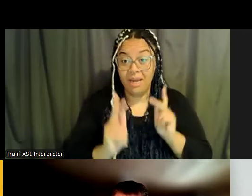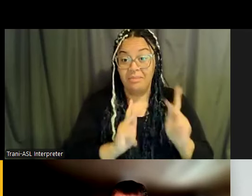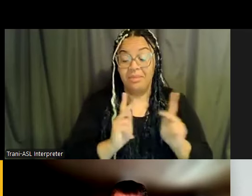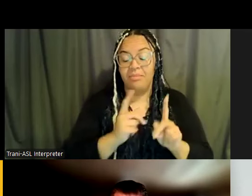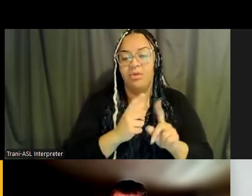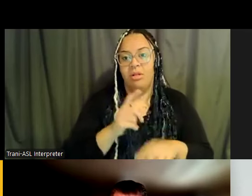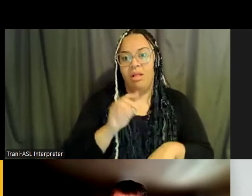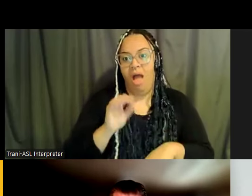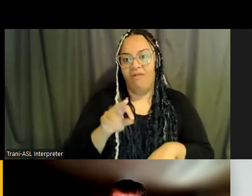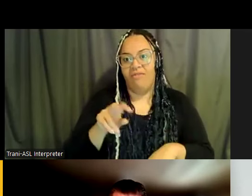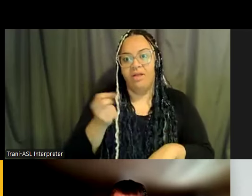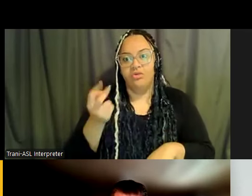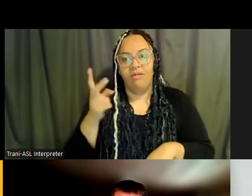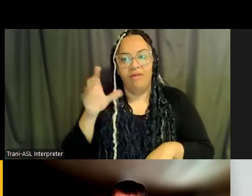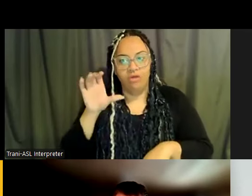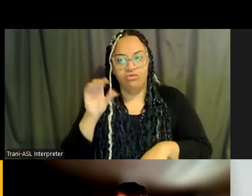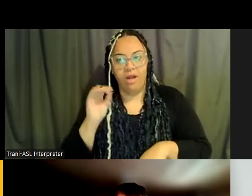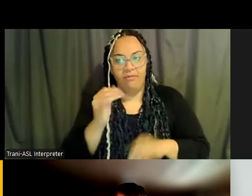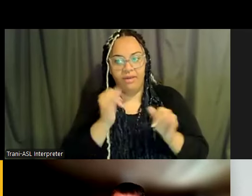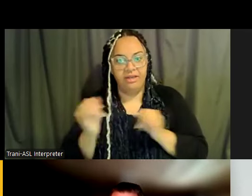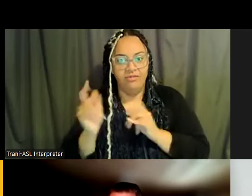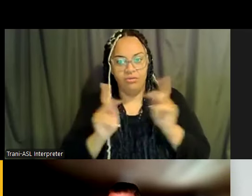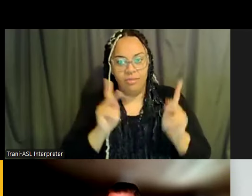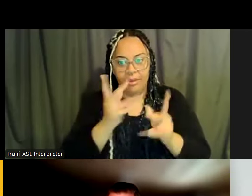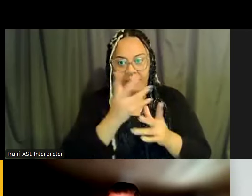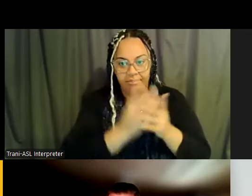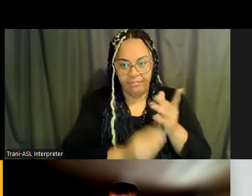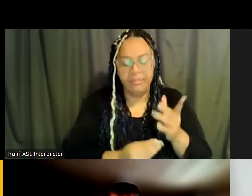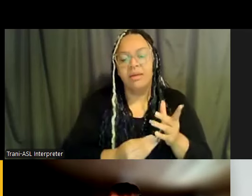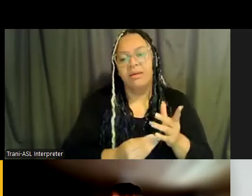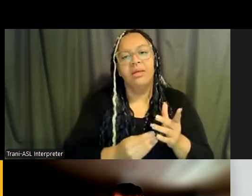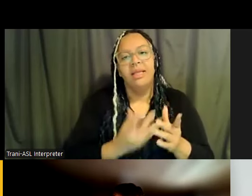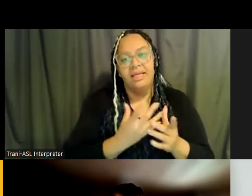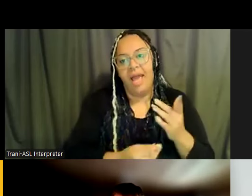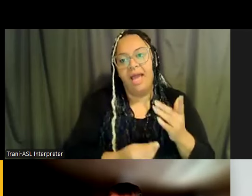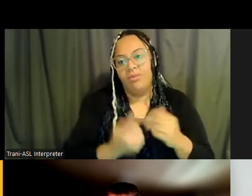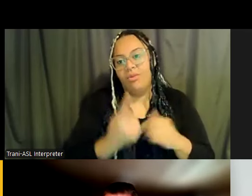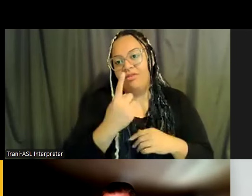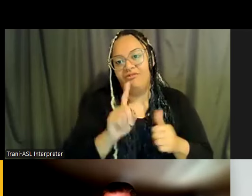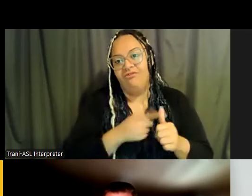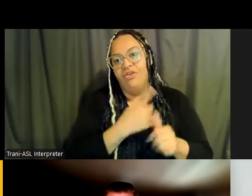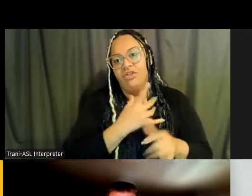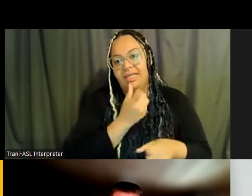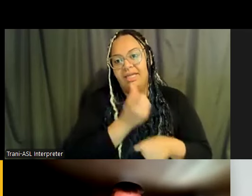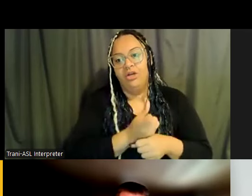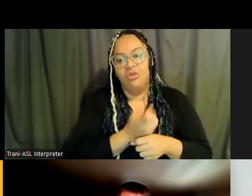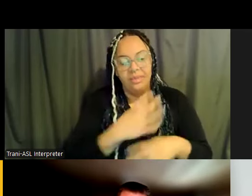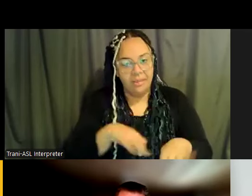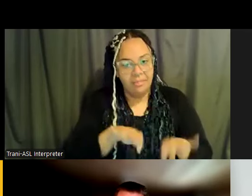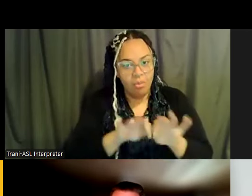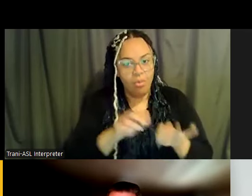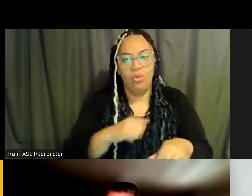1,200, of those individuals who died within that first year. So it's vital that we work with gun shops. It's vital that we work with firearm